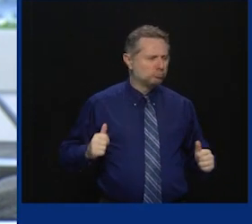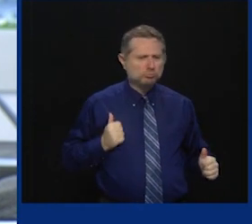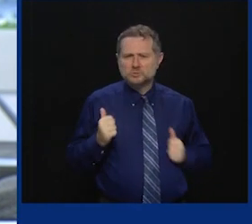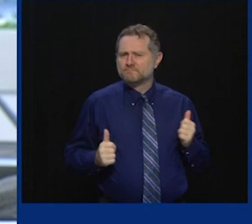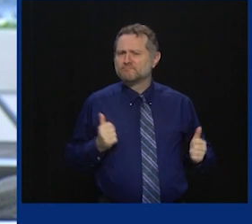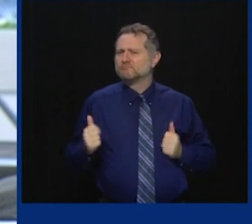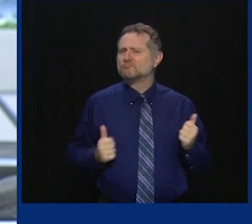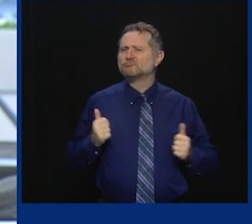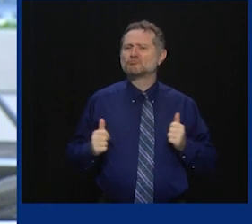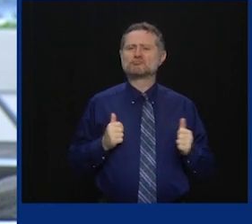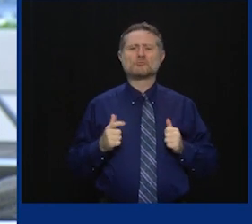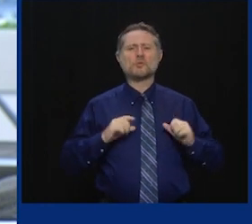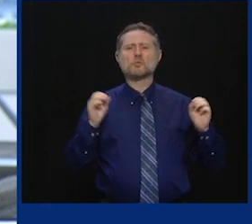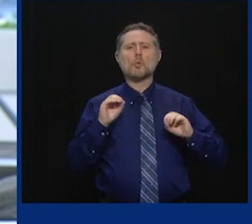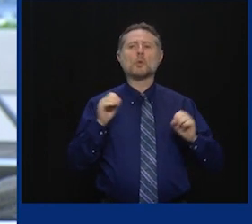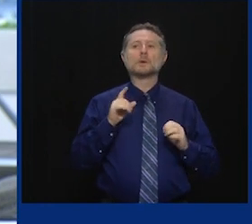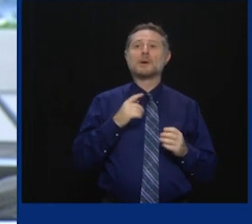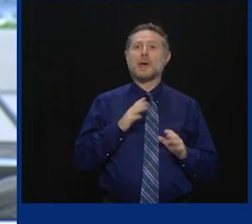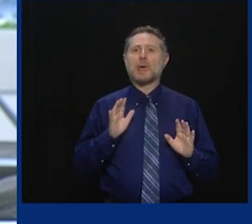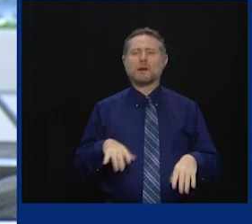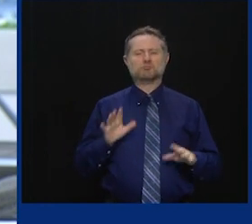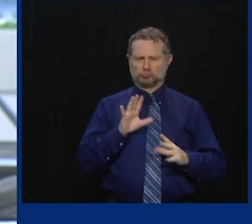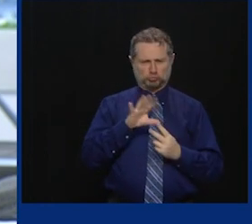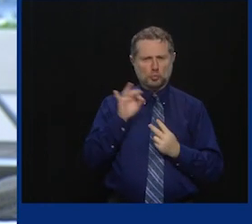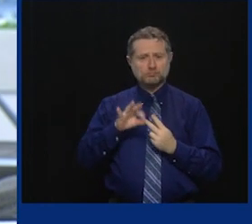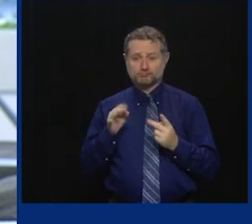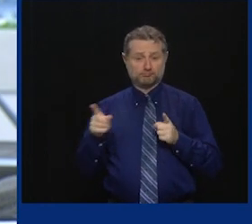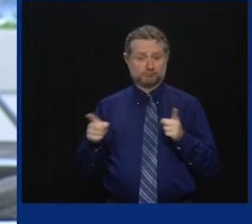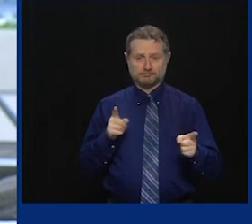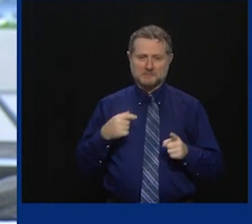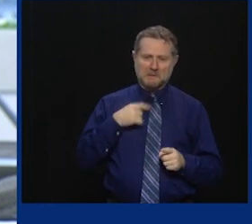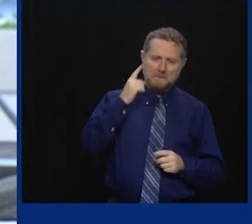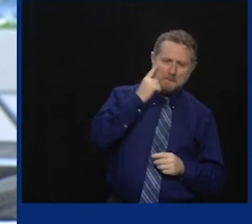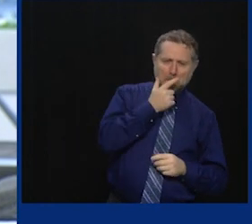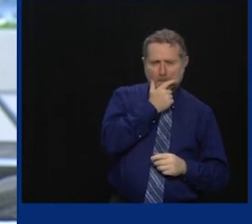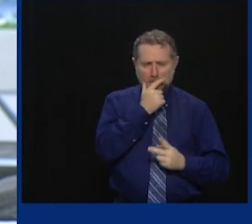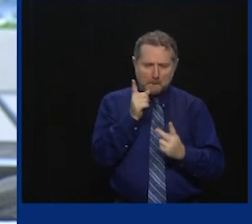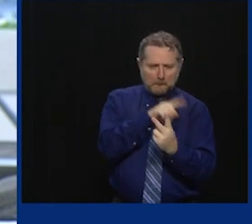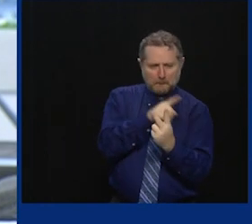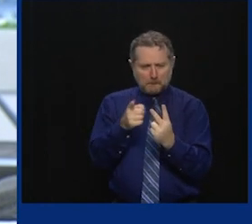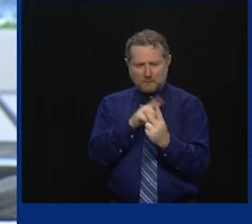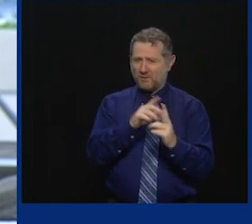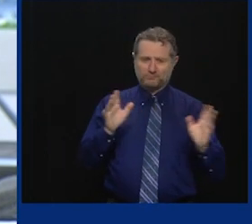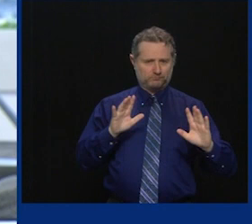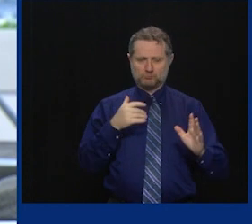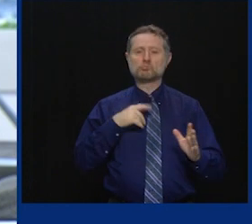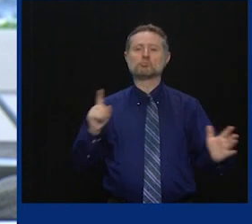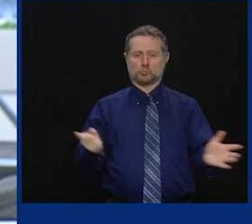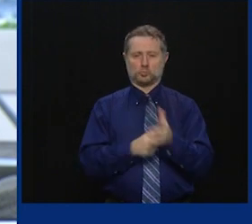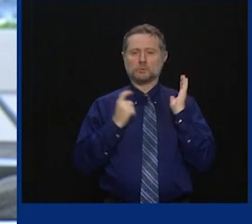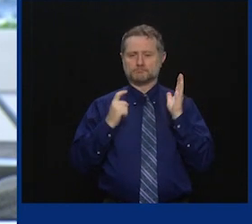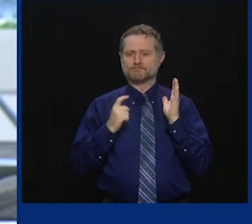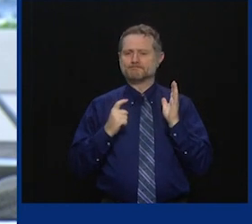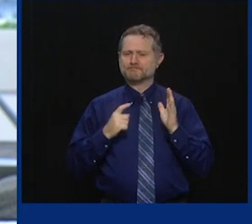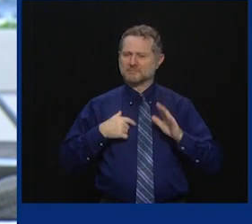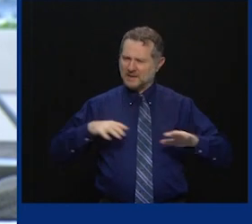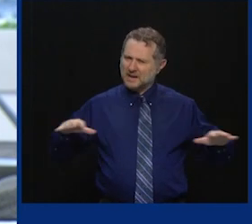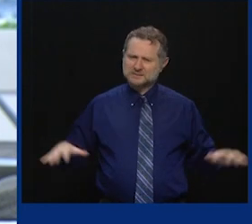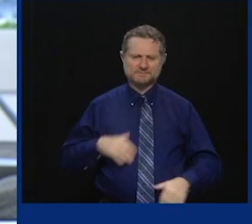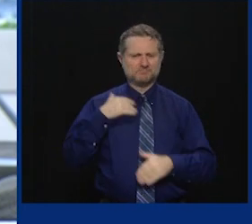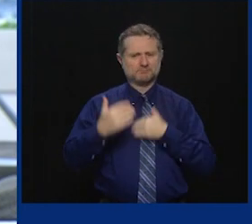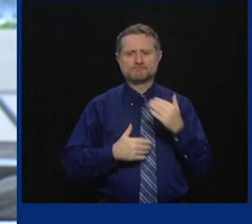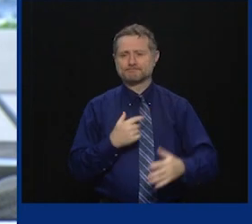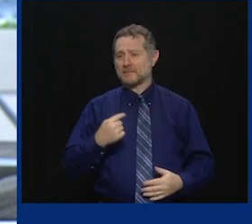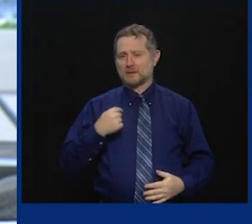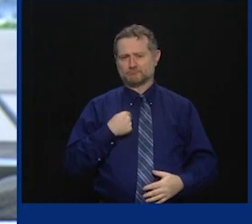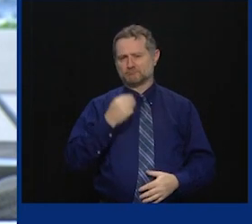not a job for the faint of heart, your job, my job. It demands bold actions, and I'm an impatient person anyhow. So this is